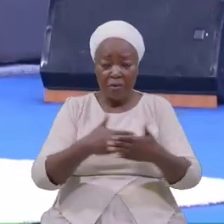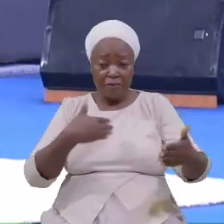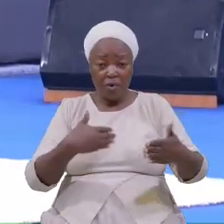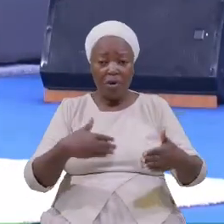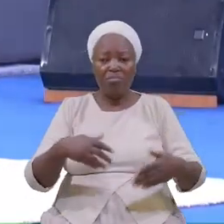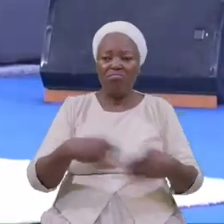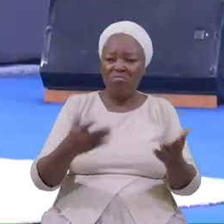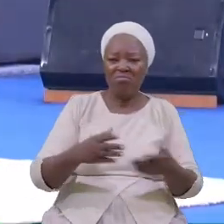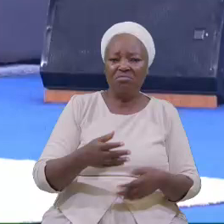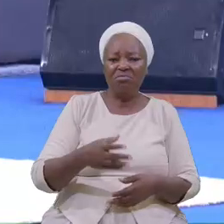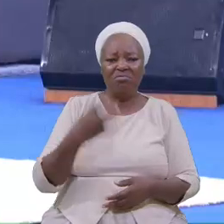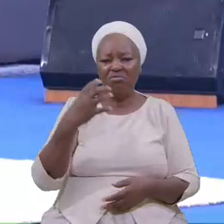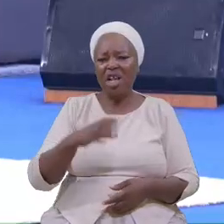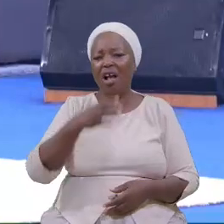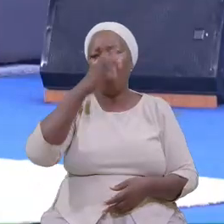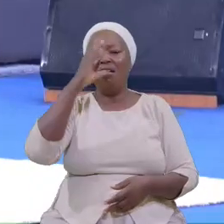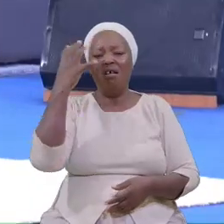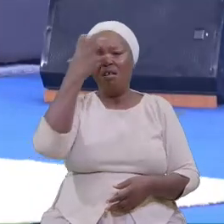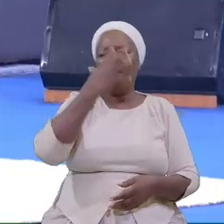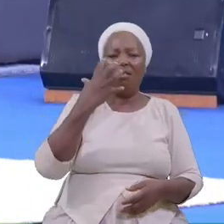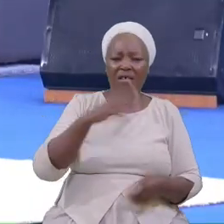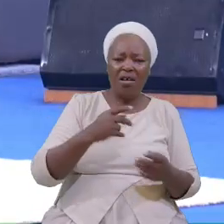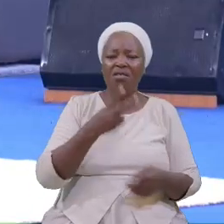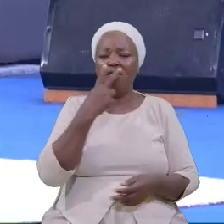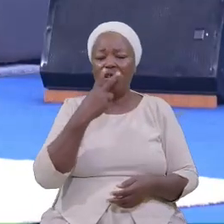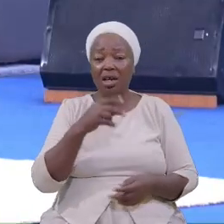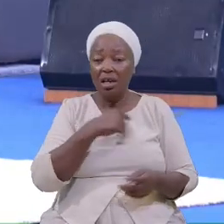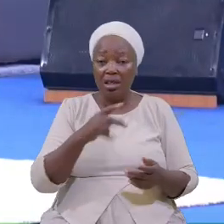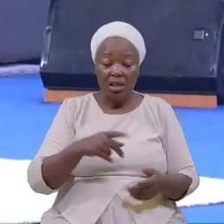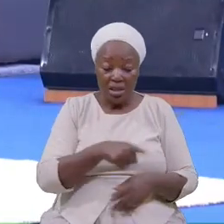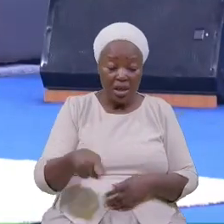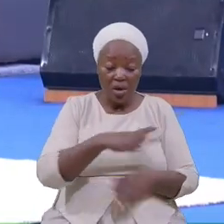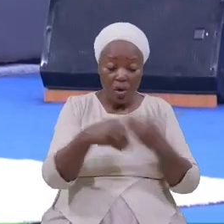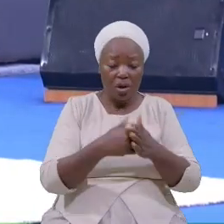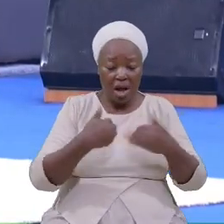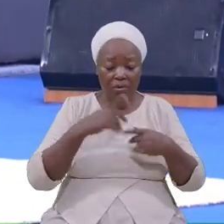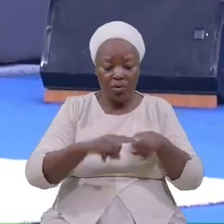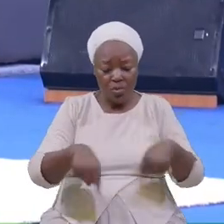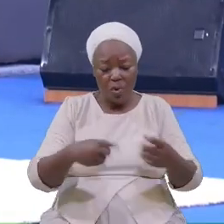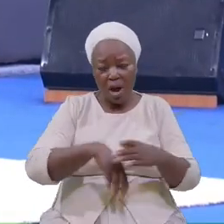alcohol, cigarette, and the wine control, they have to go out.